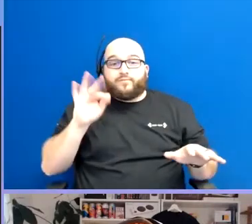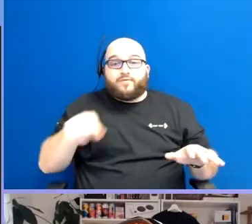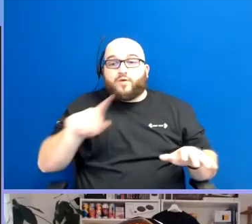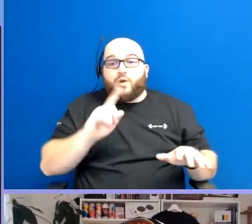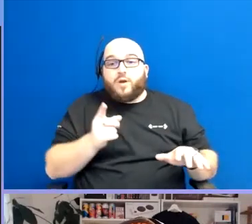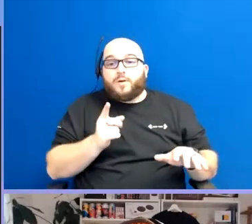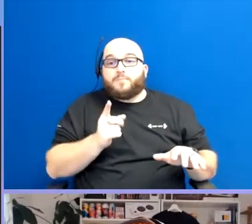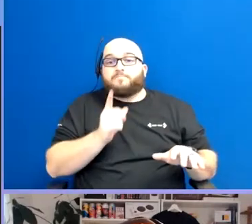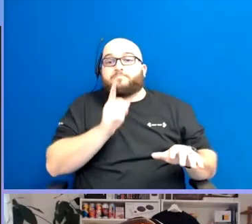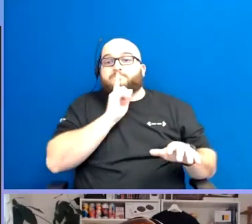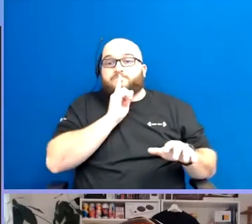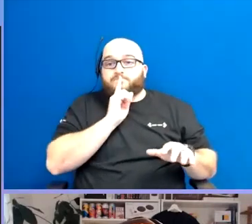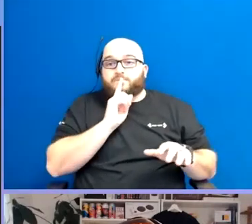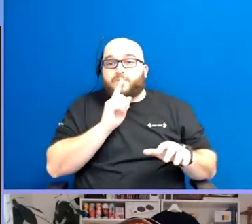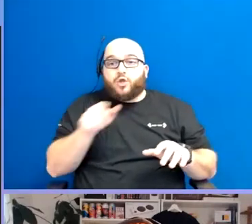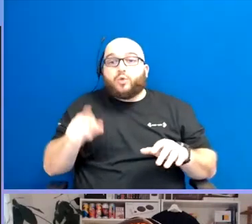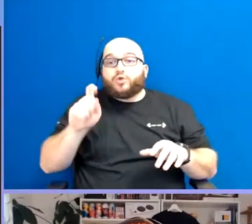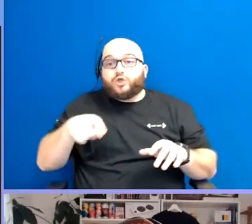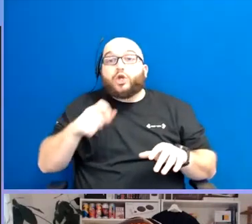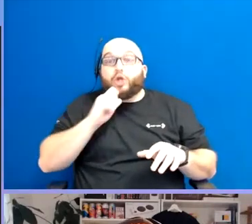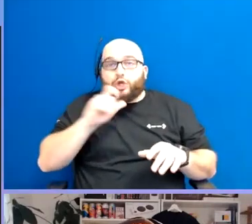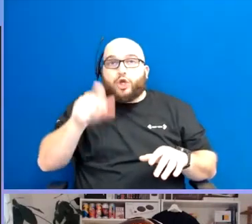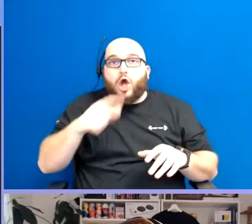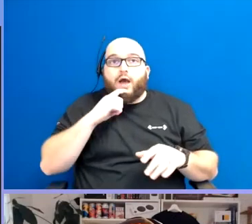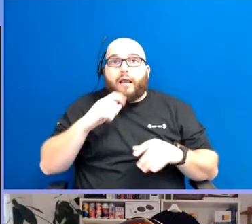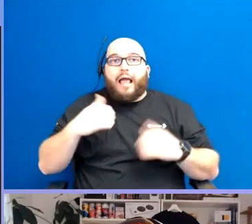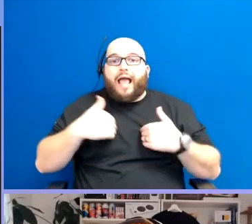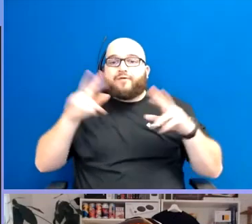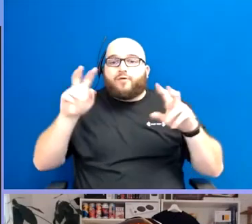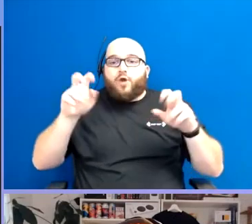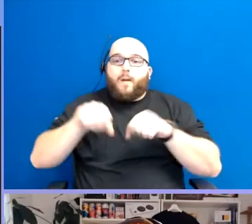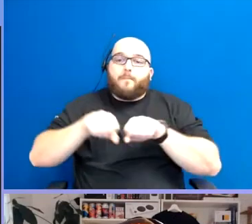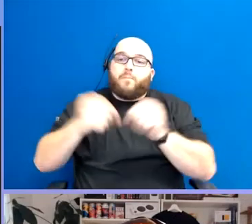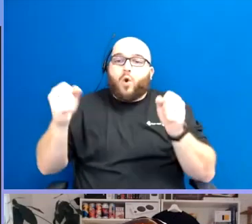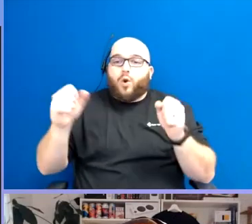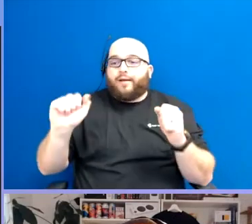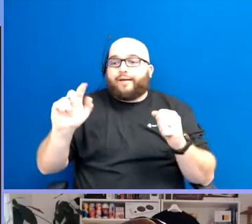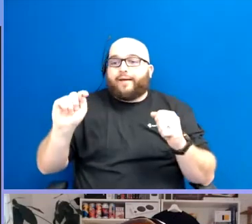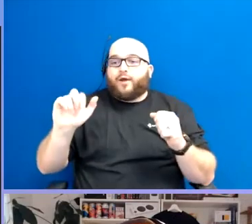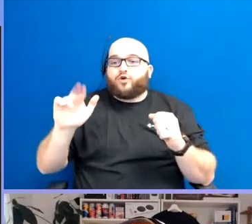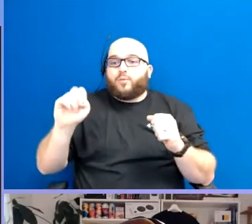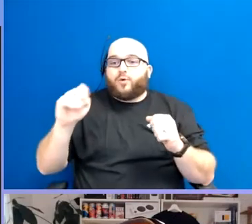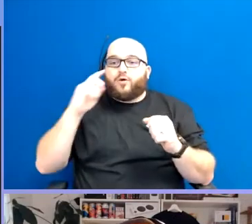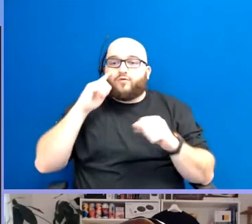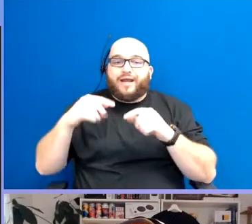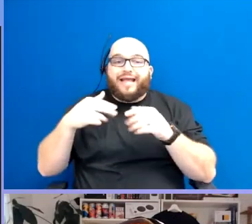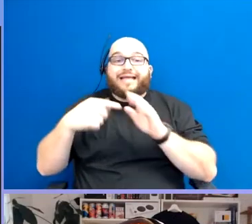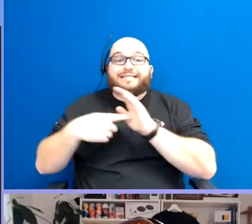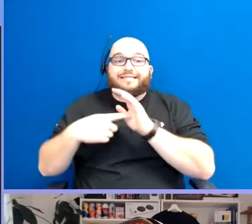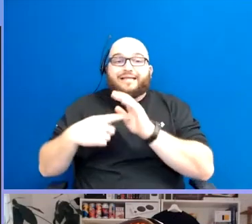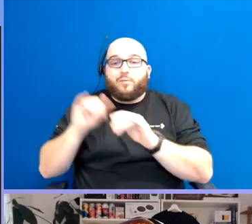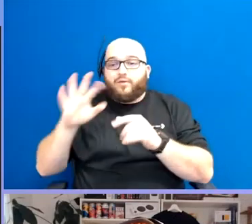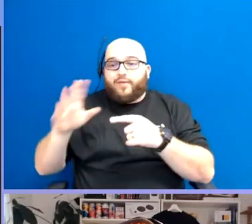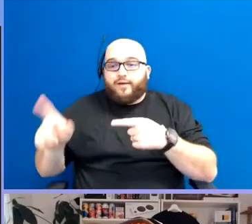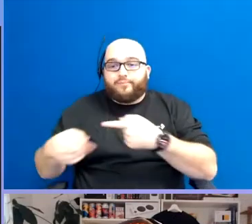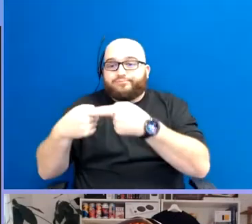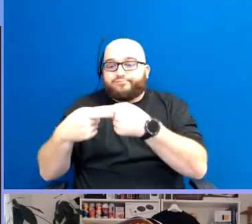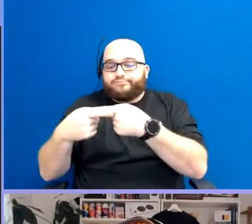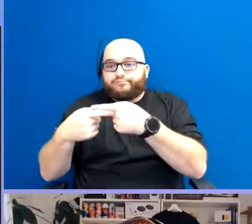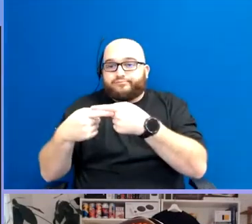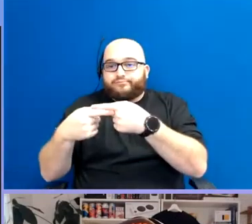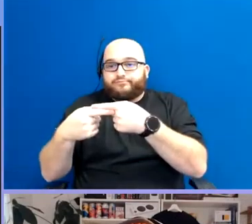broken attributes. So in this example, it's Quick Fix for You, which is